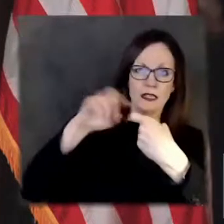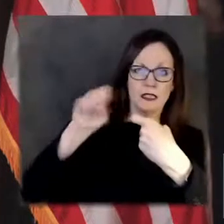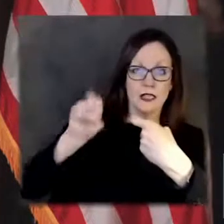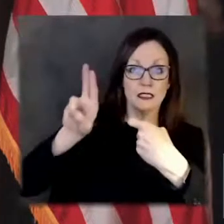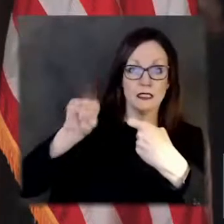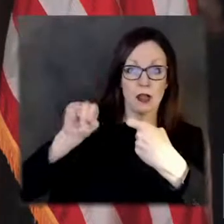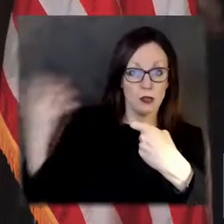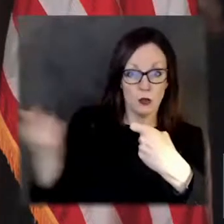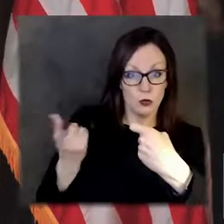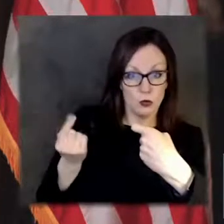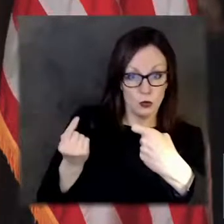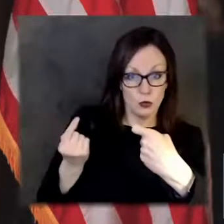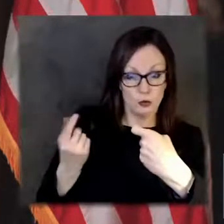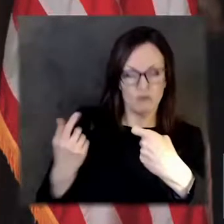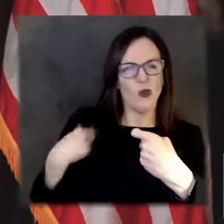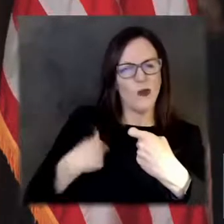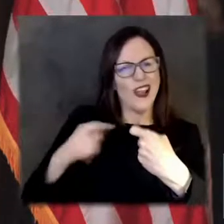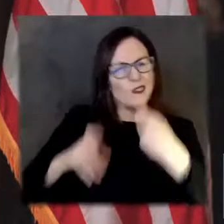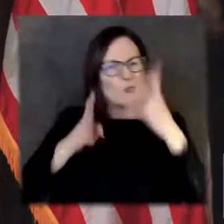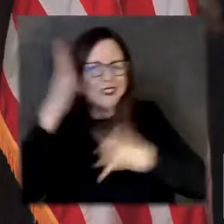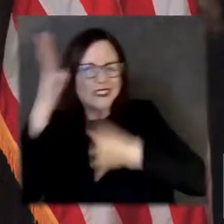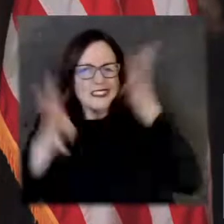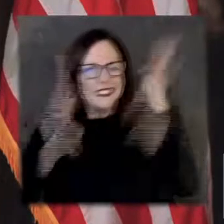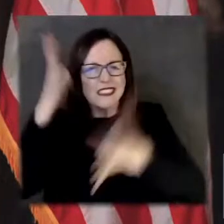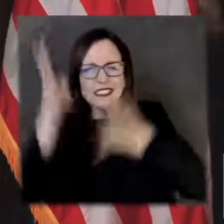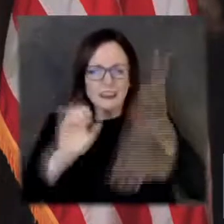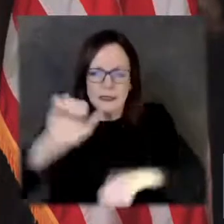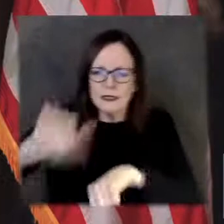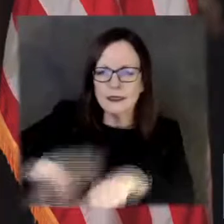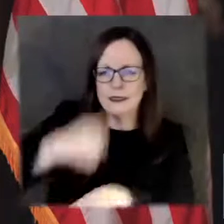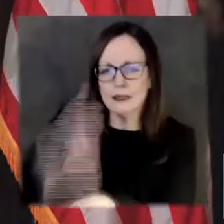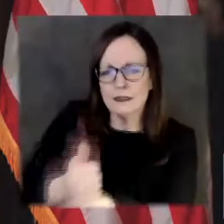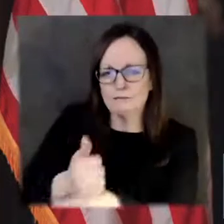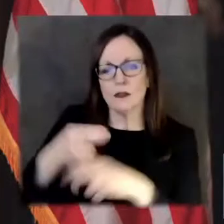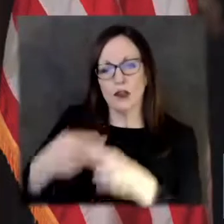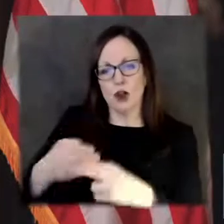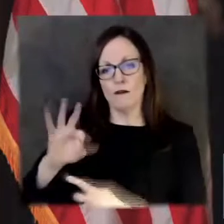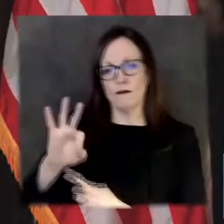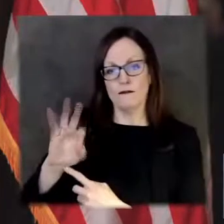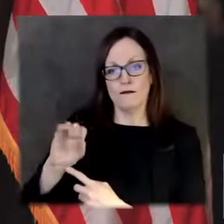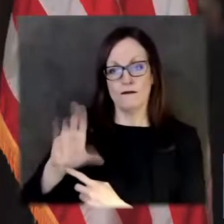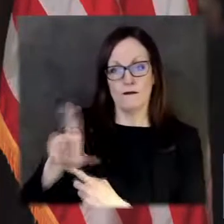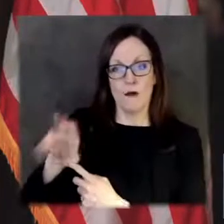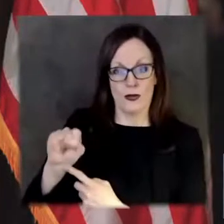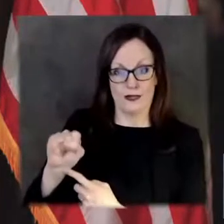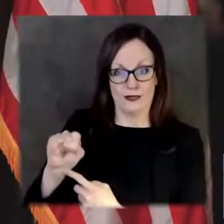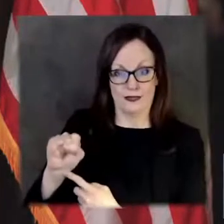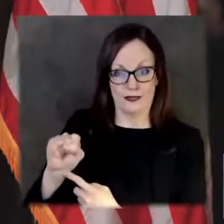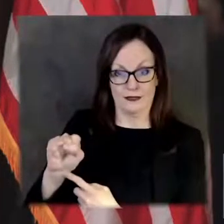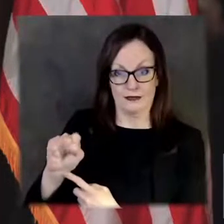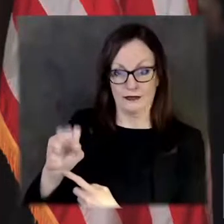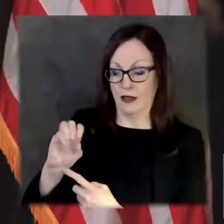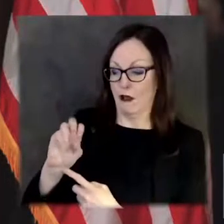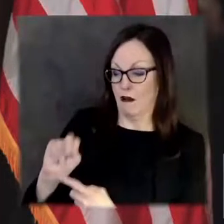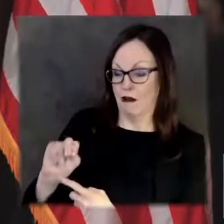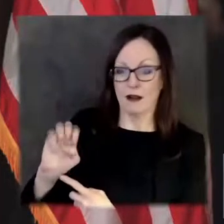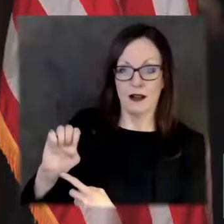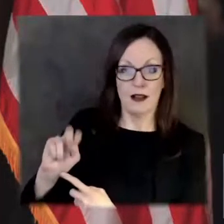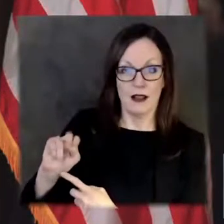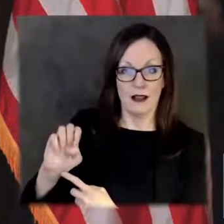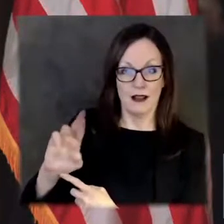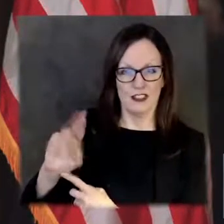required utility company contribution to the Focus on Energy program, which will allow us to generate an